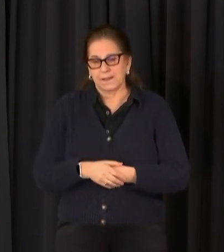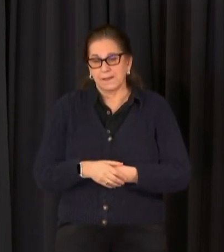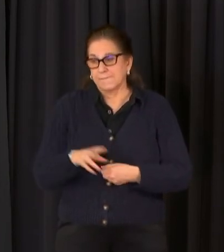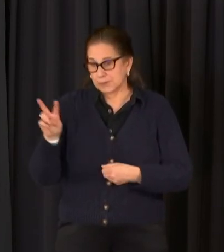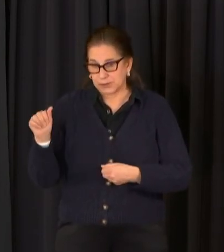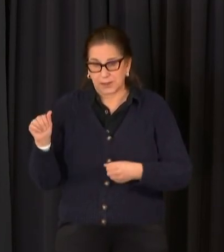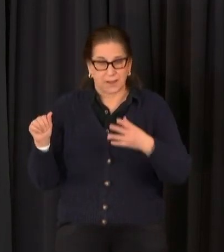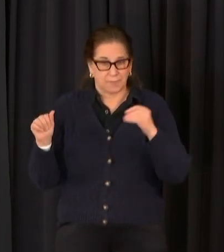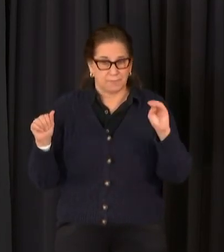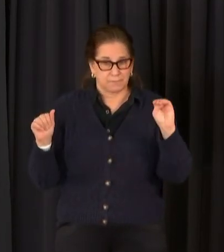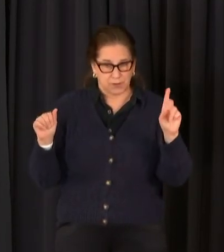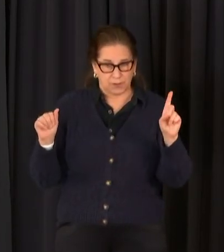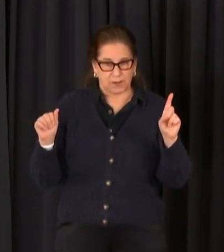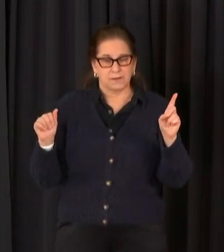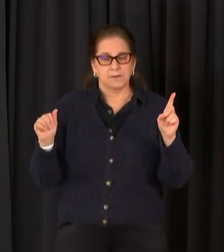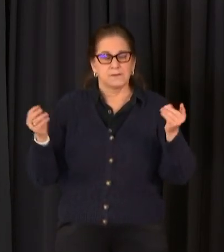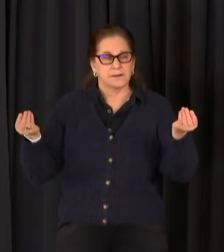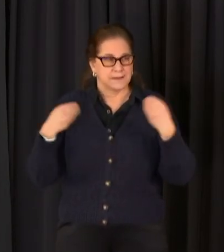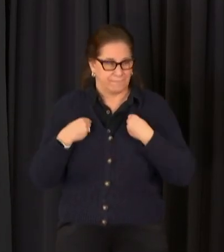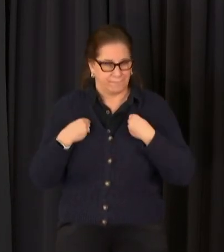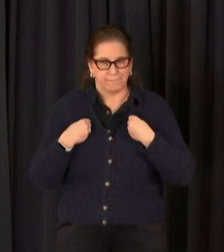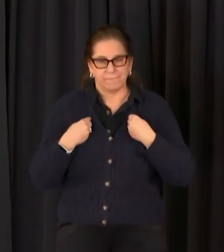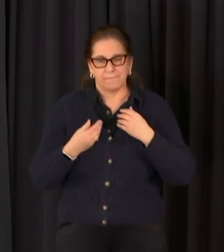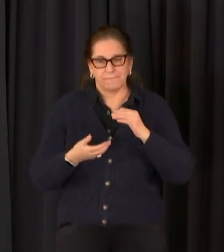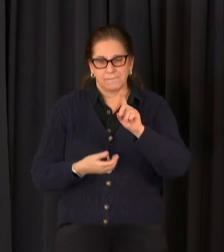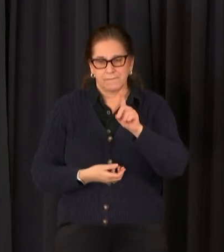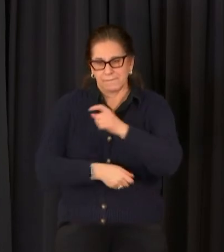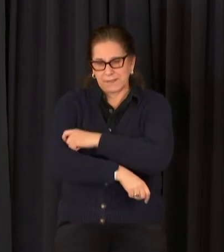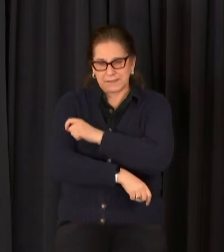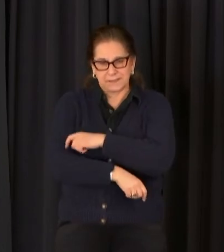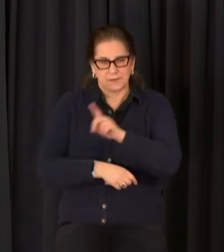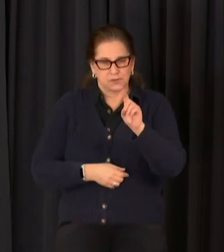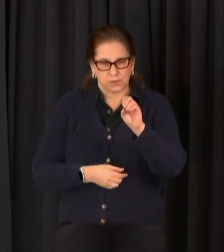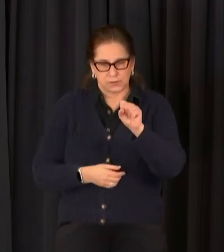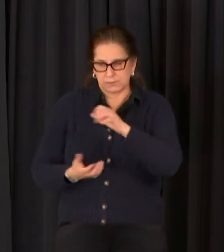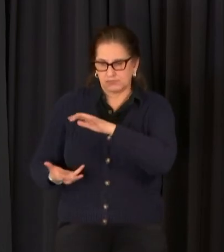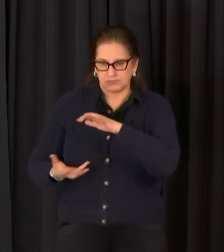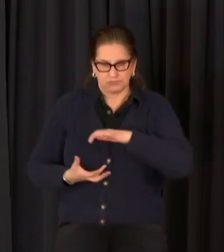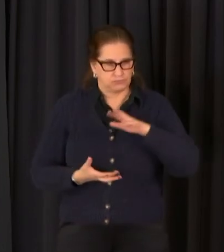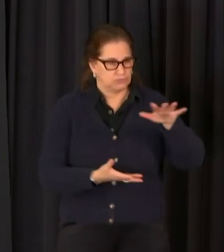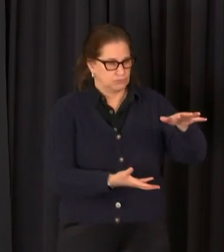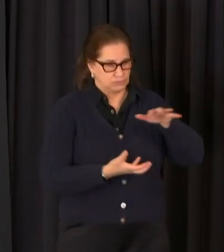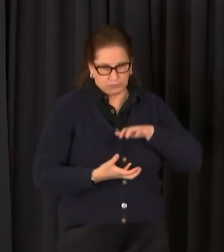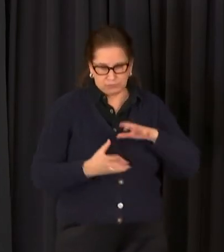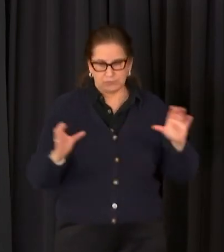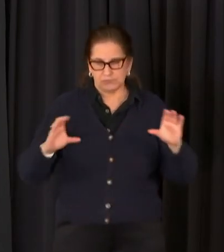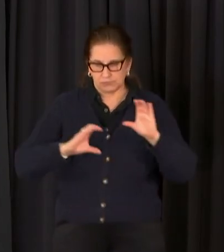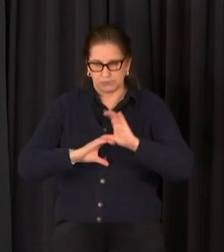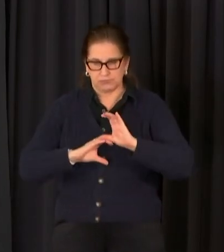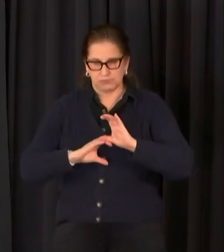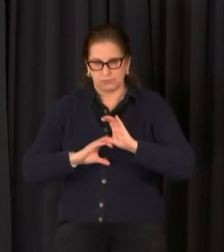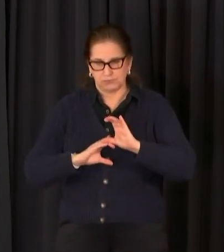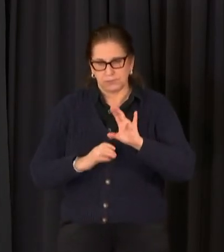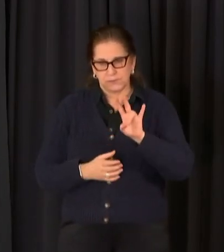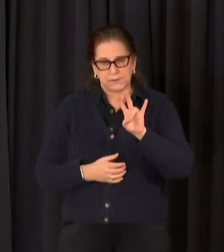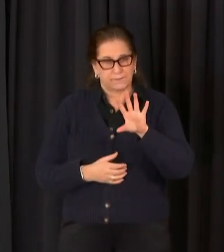and Maryland did provide us vaccine when we were vaccinating healthcare workers. It was estimated that